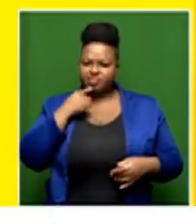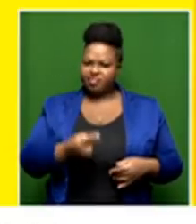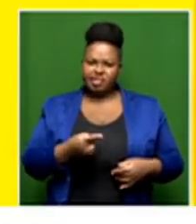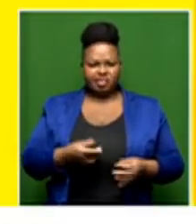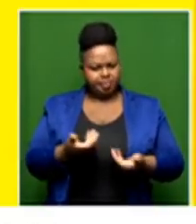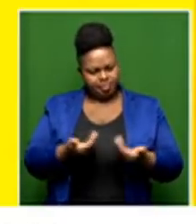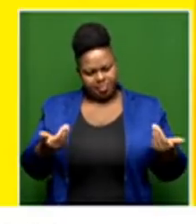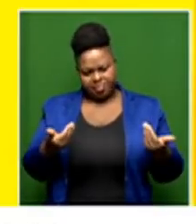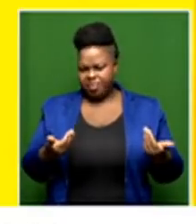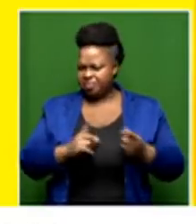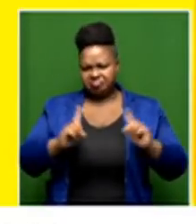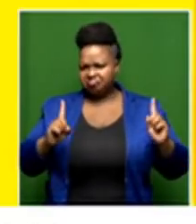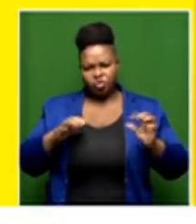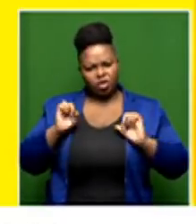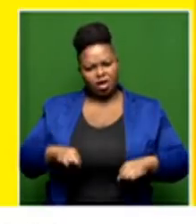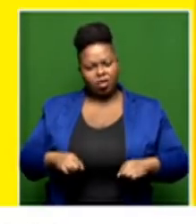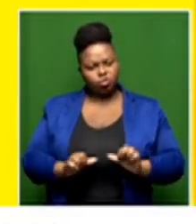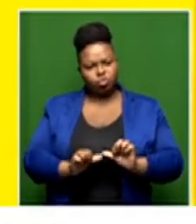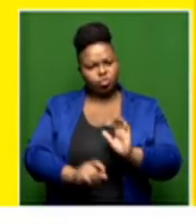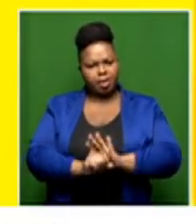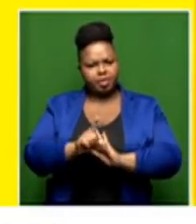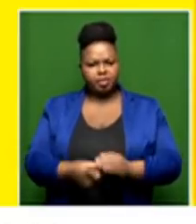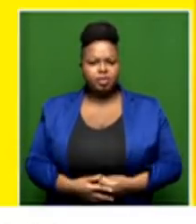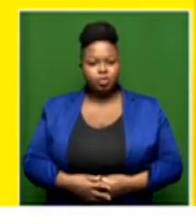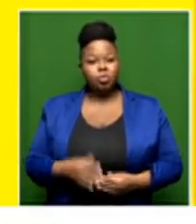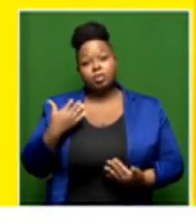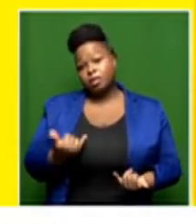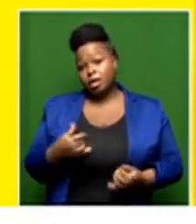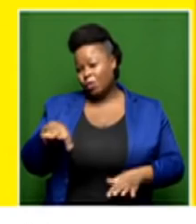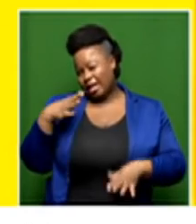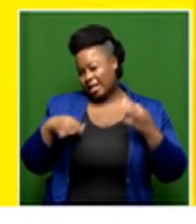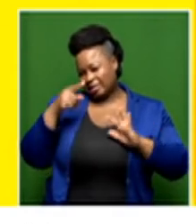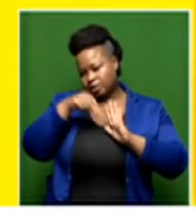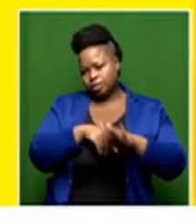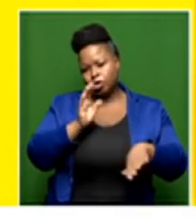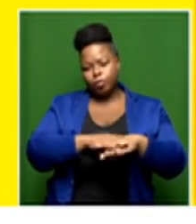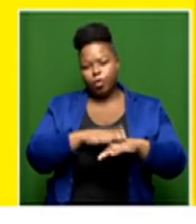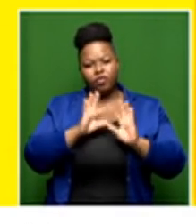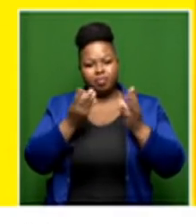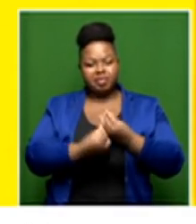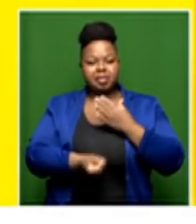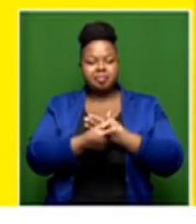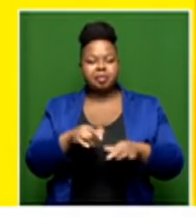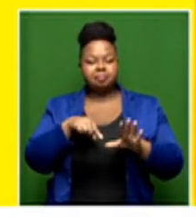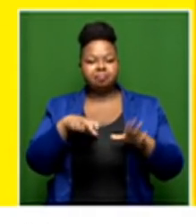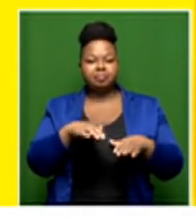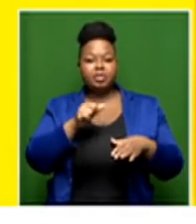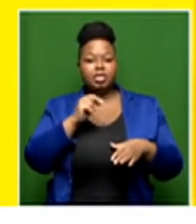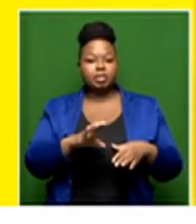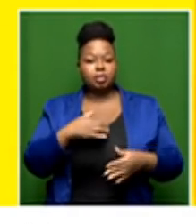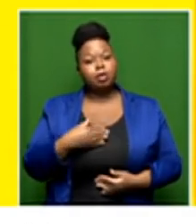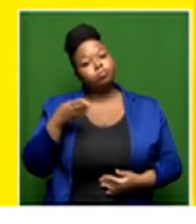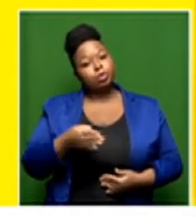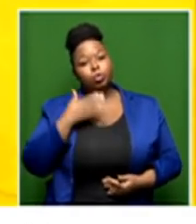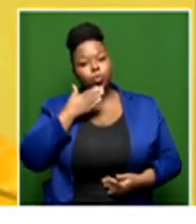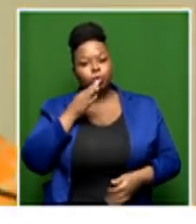not promote ANC factional battles. Let's get some analysis of these developments within the ruling ANC. We're